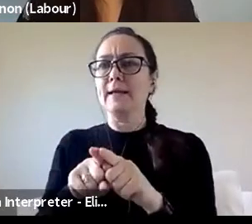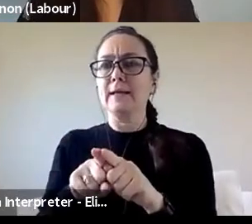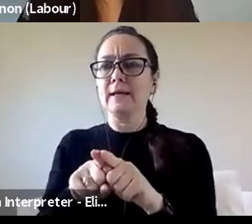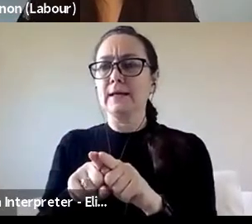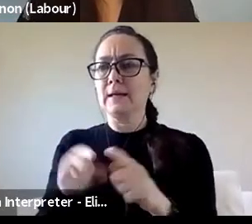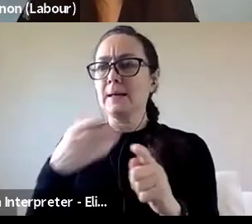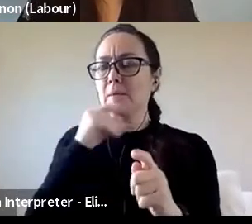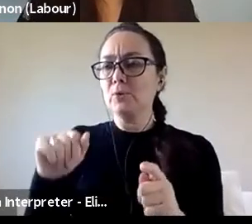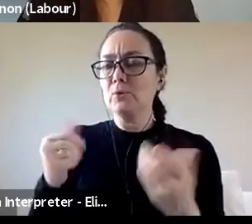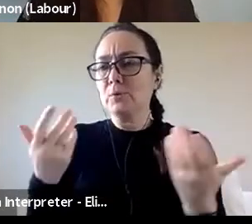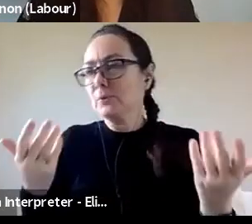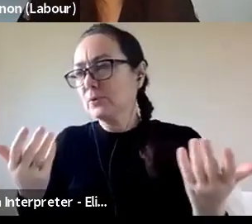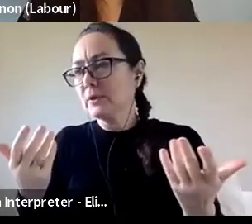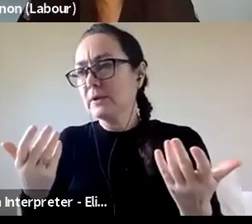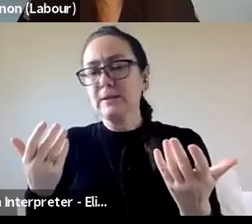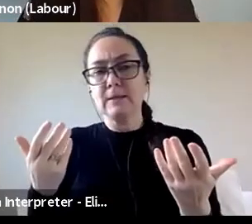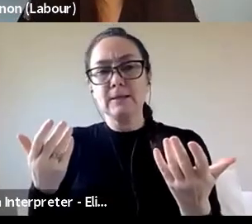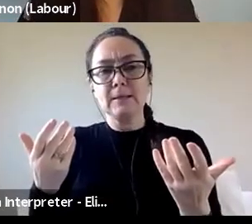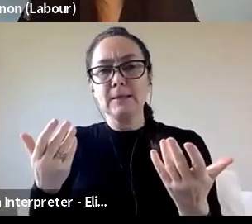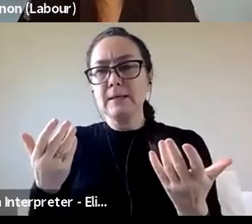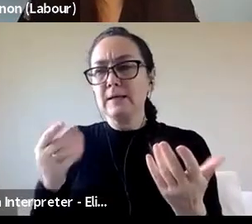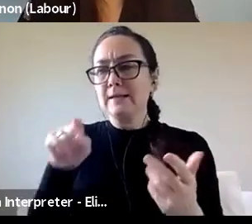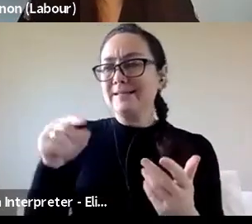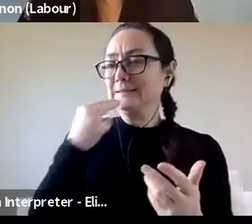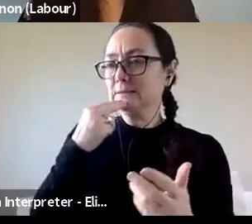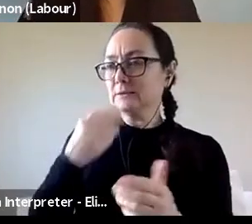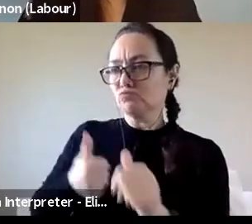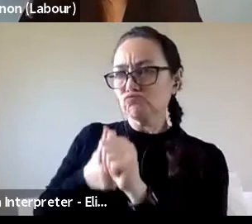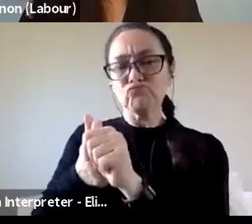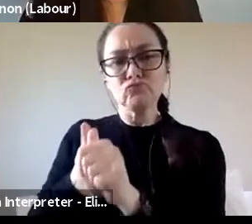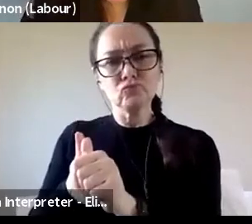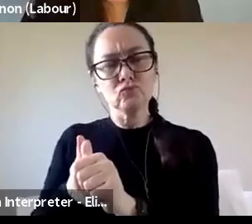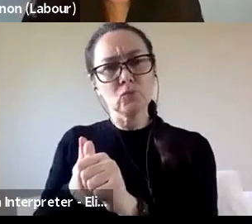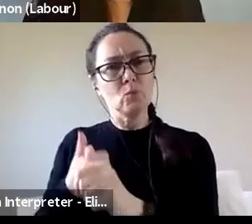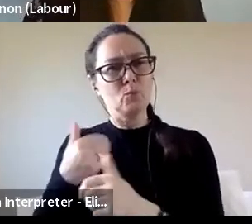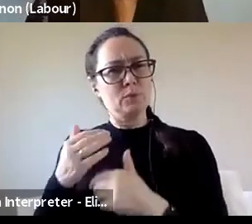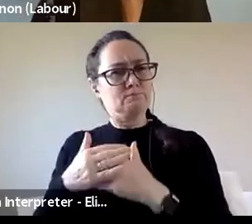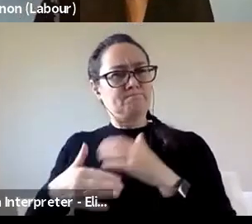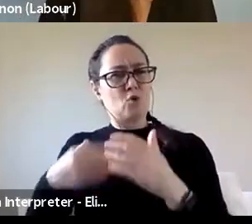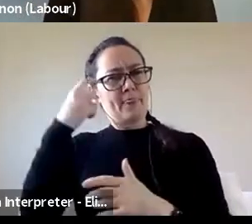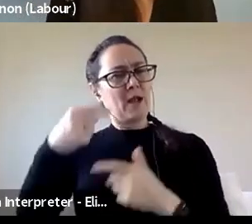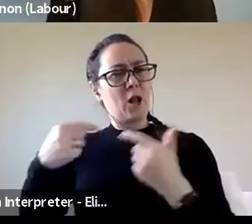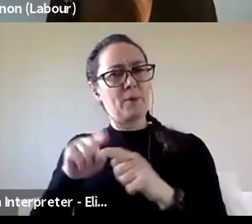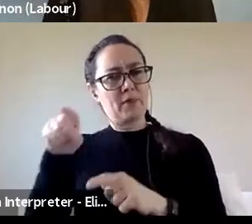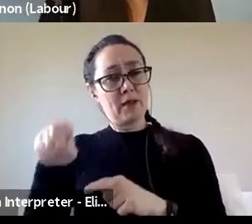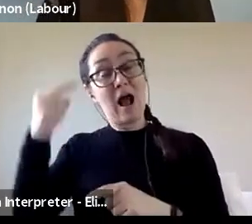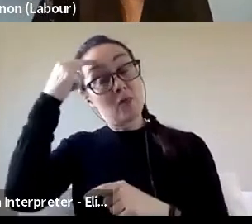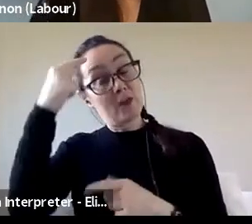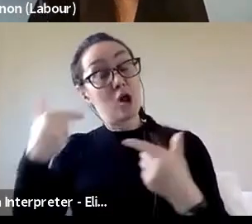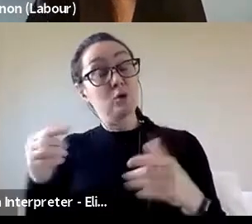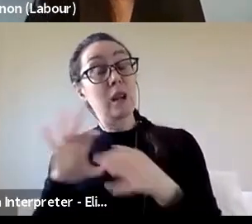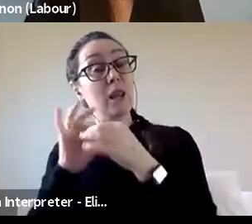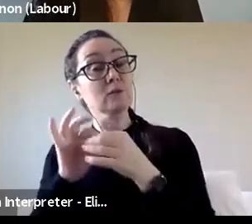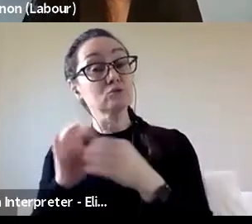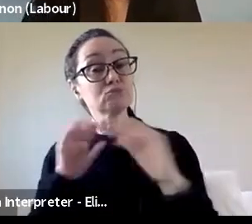those that need that extra help, what needs to be done. And I think a lot of it comes down to training for bus drivers,